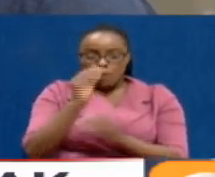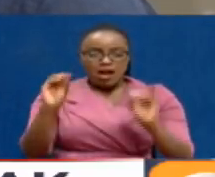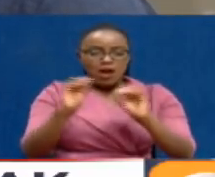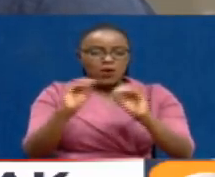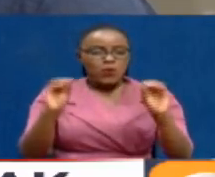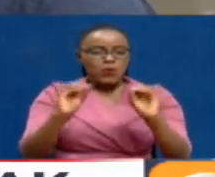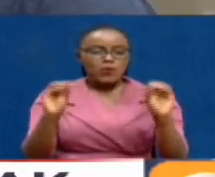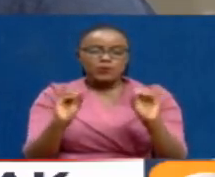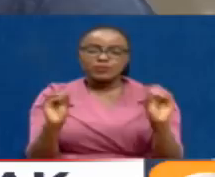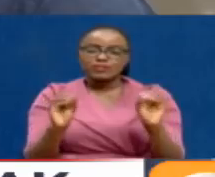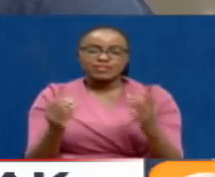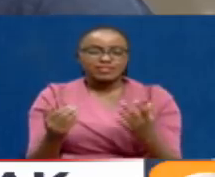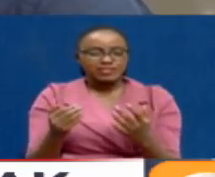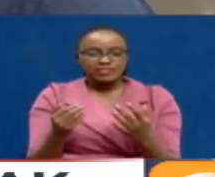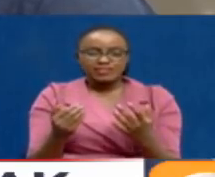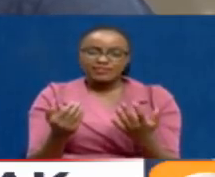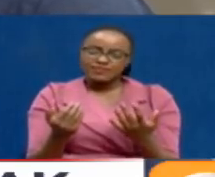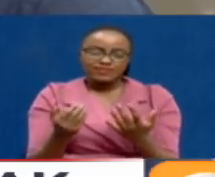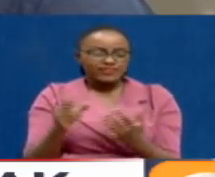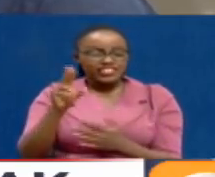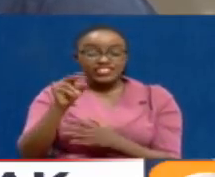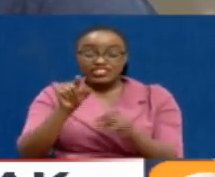think that's the most